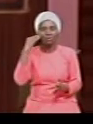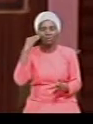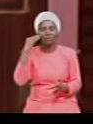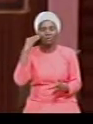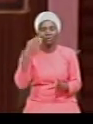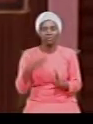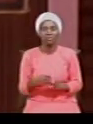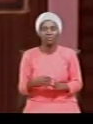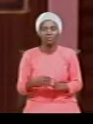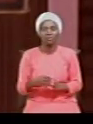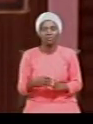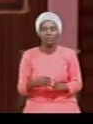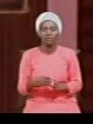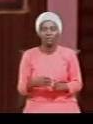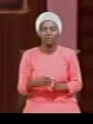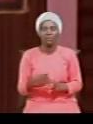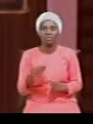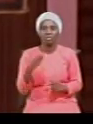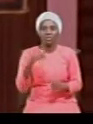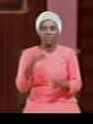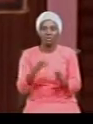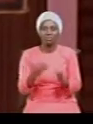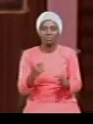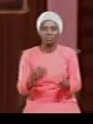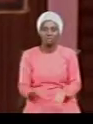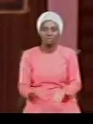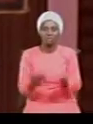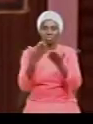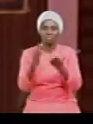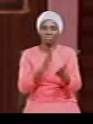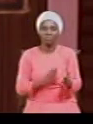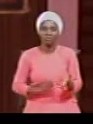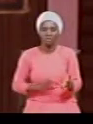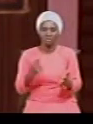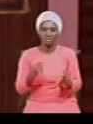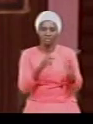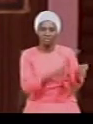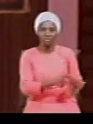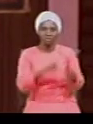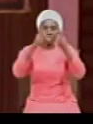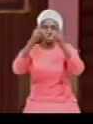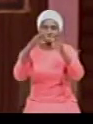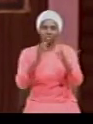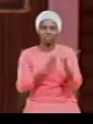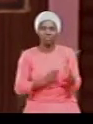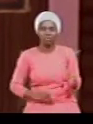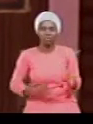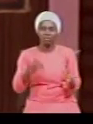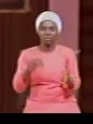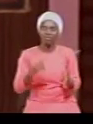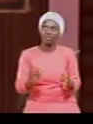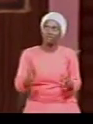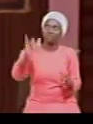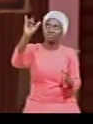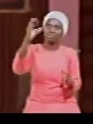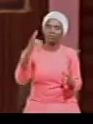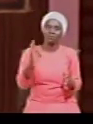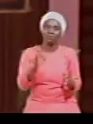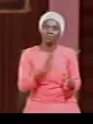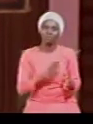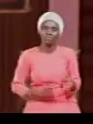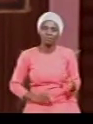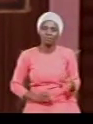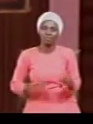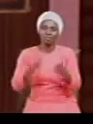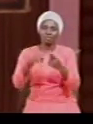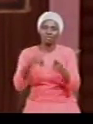the exaltation of Christ, the promotion of Christ, the ascension of Christ